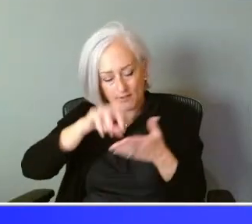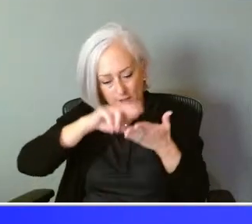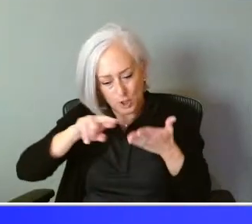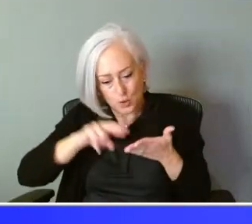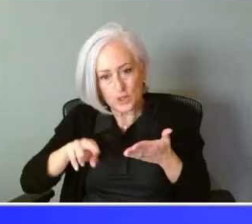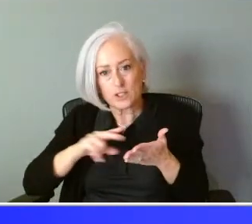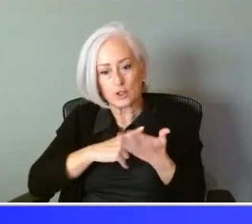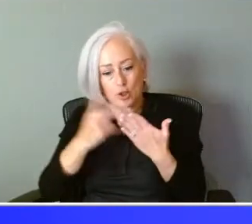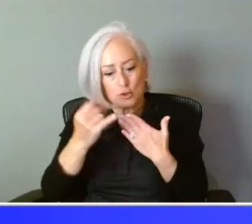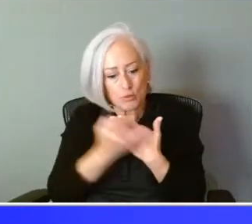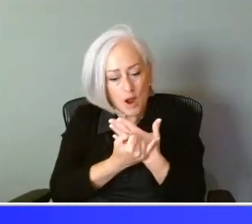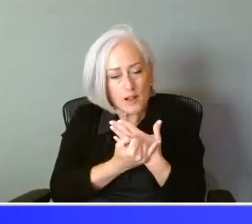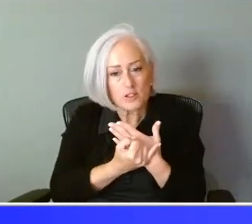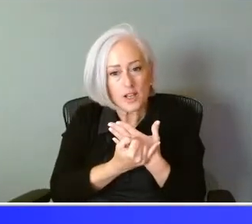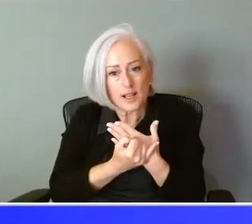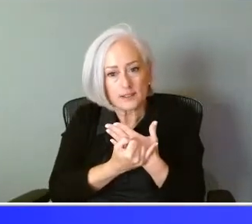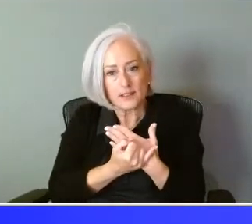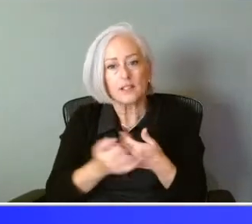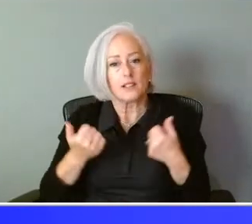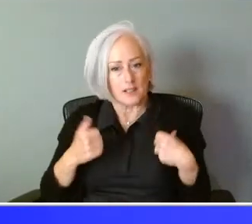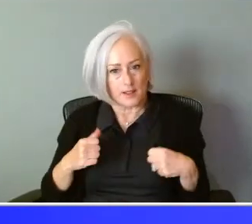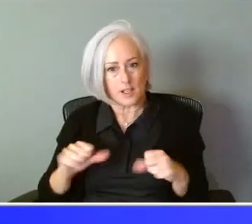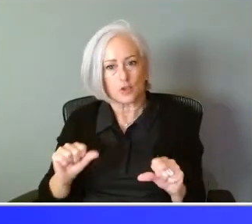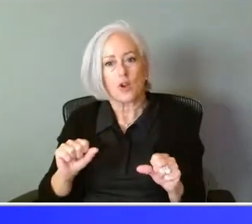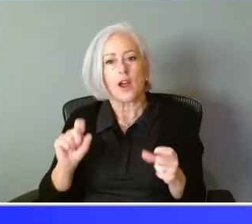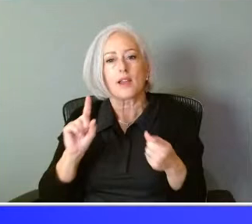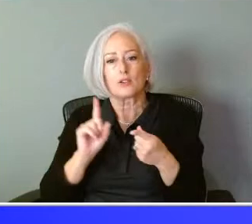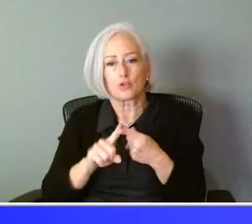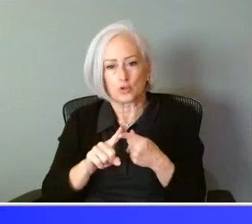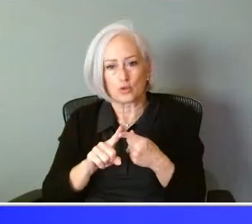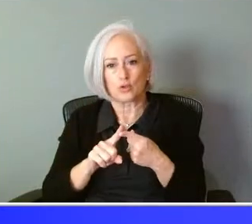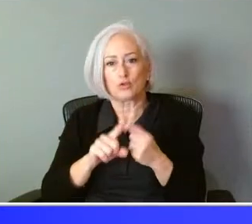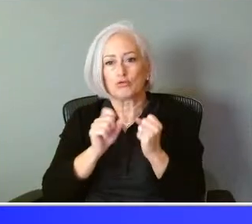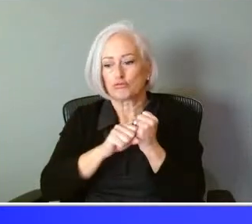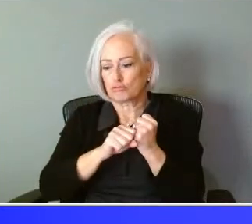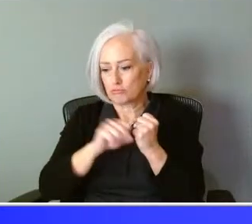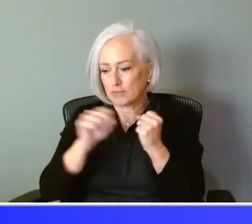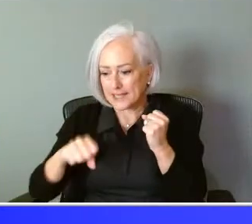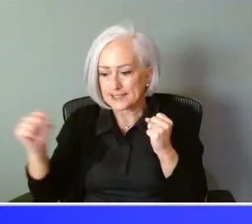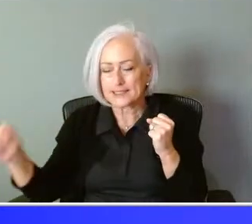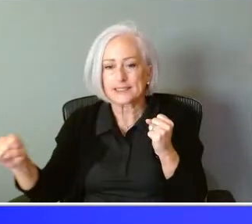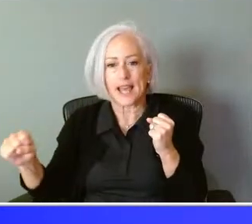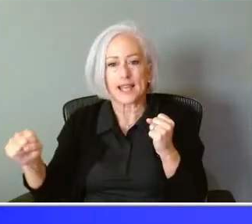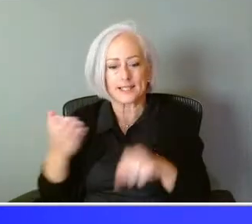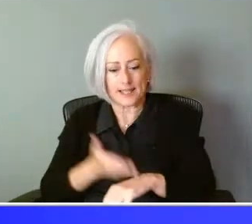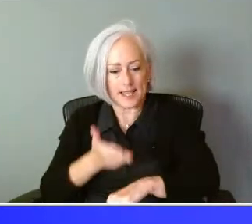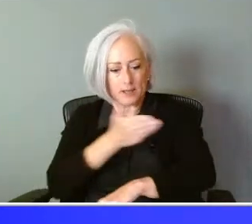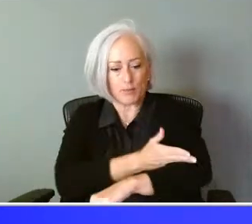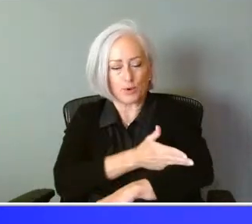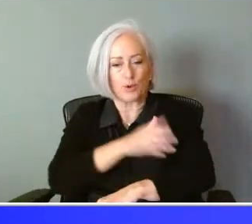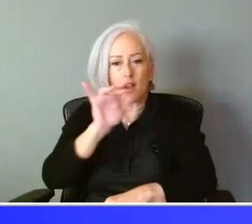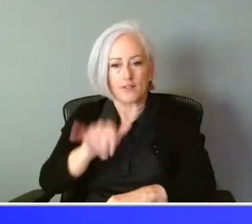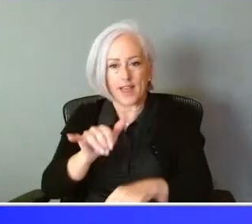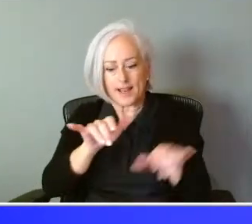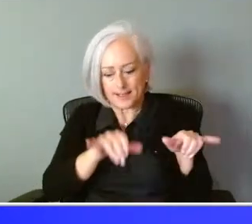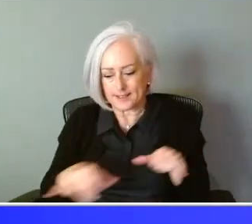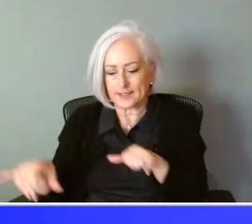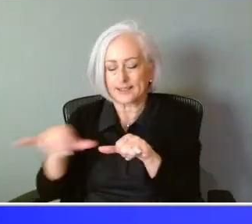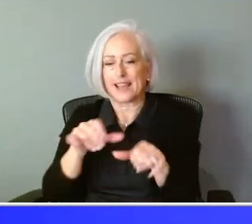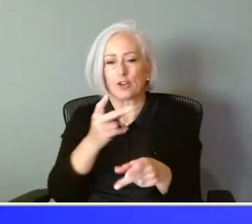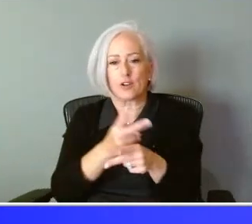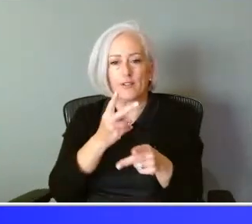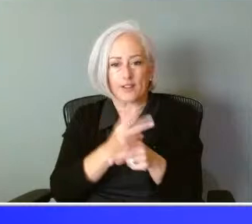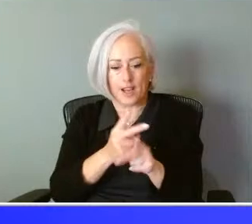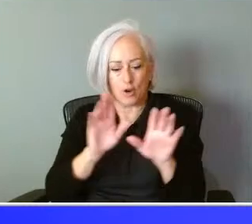that are attempting to extend and improve that standard of care so we can offer those patients